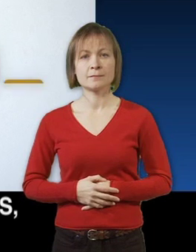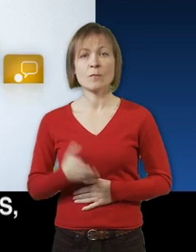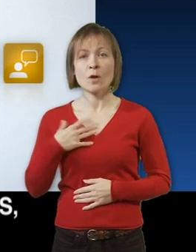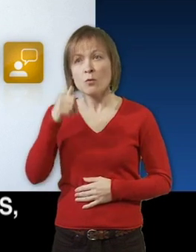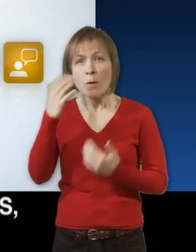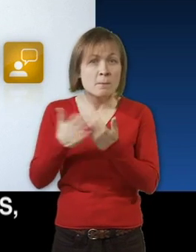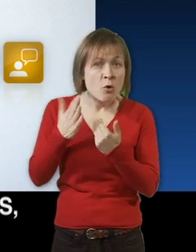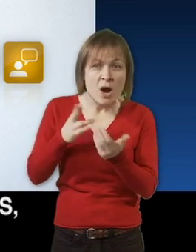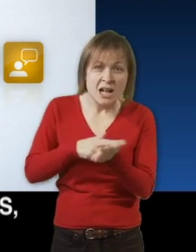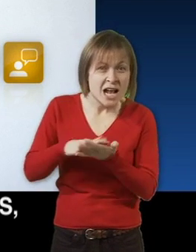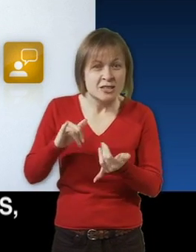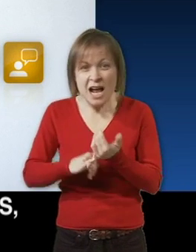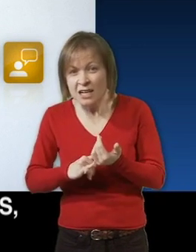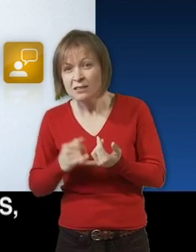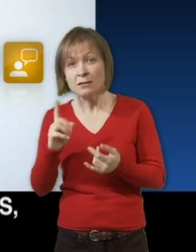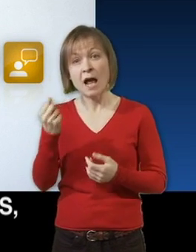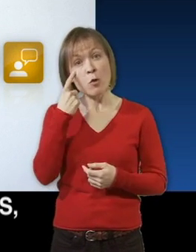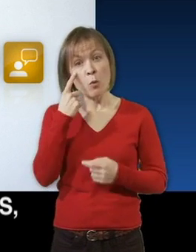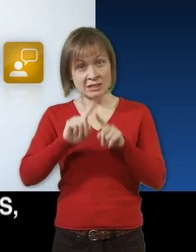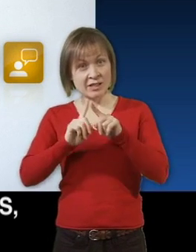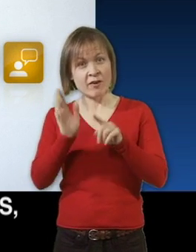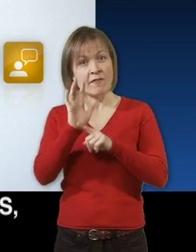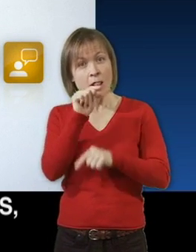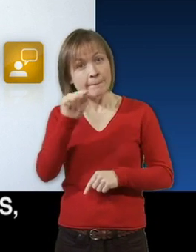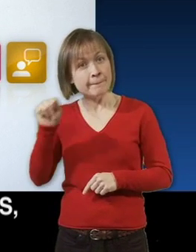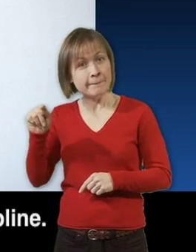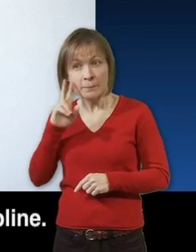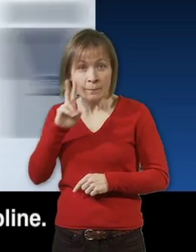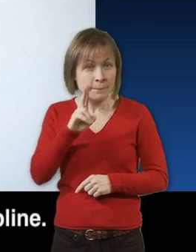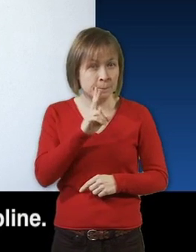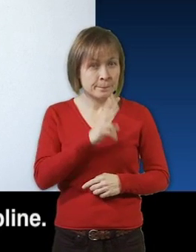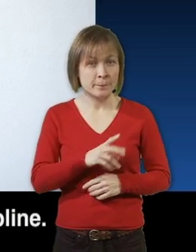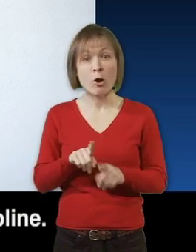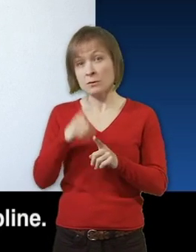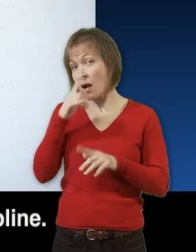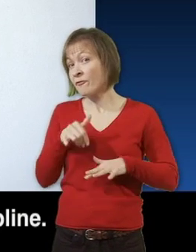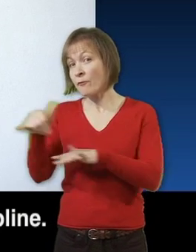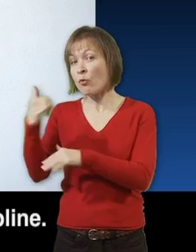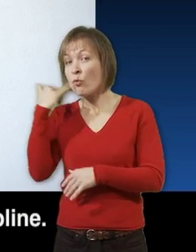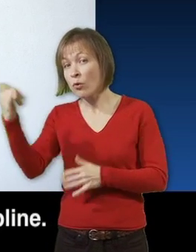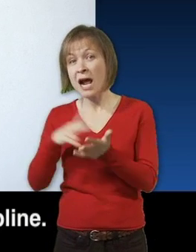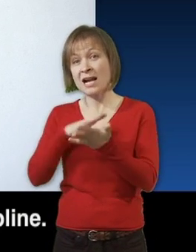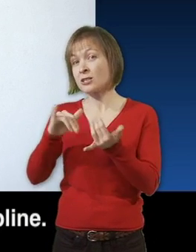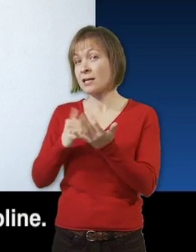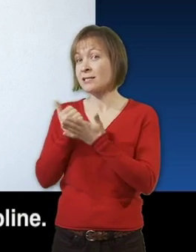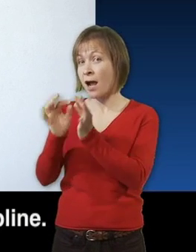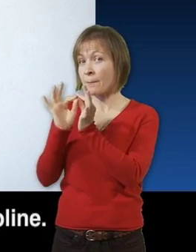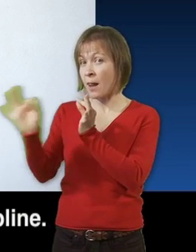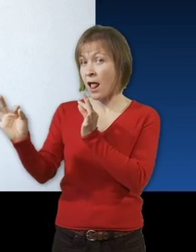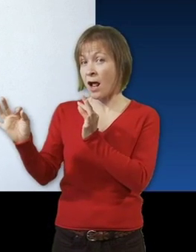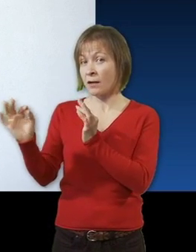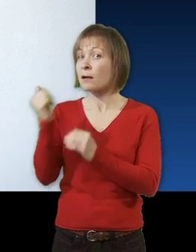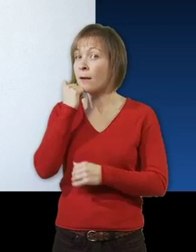To find out more about the NHS, look at the rest of the films. You can also phone the NHS